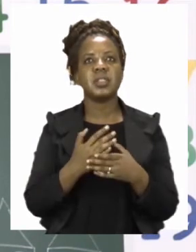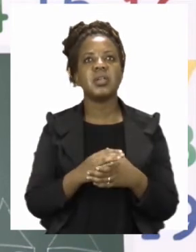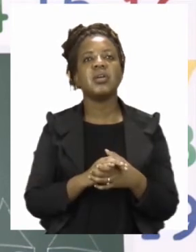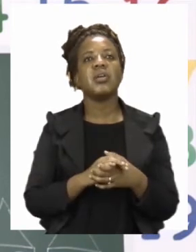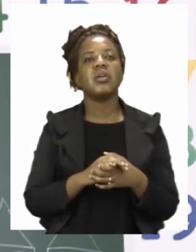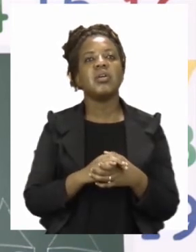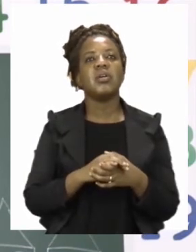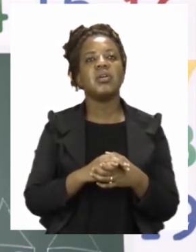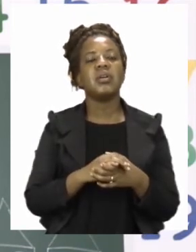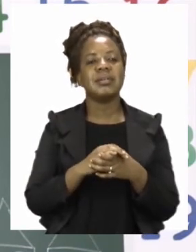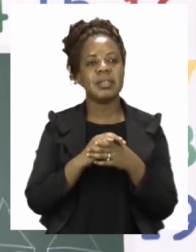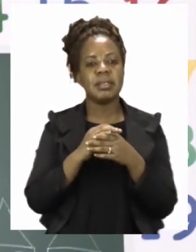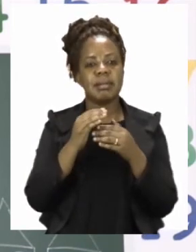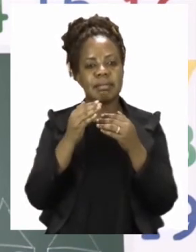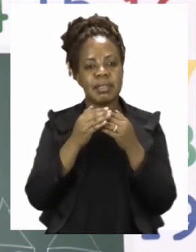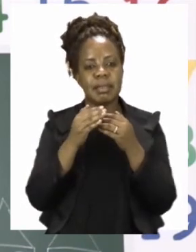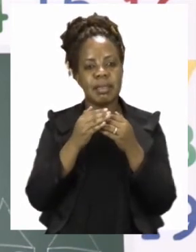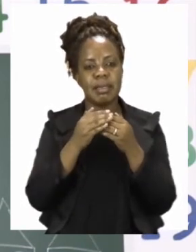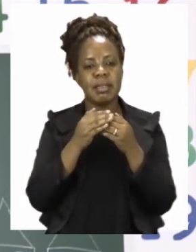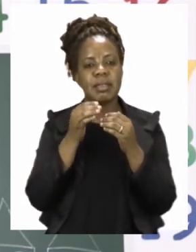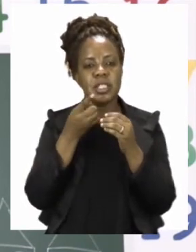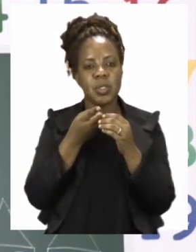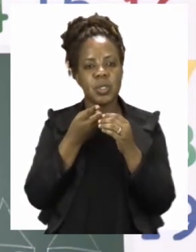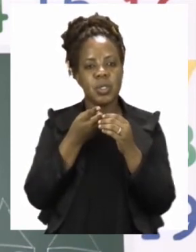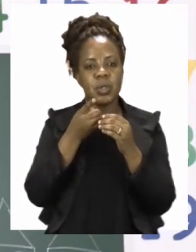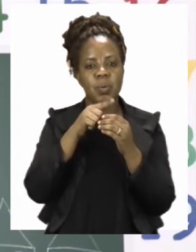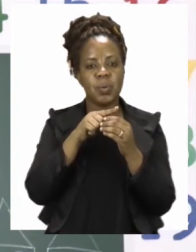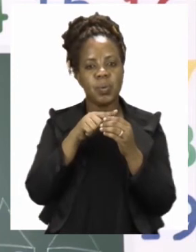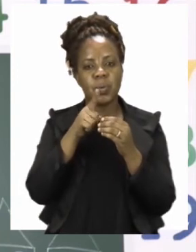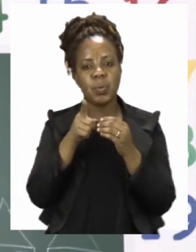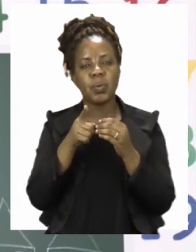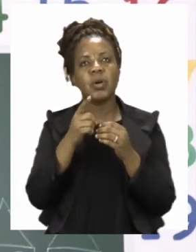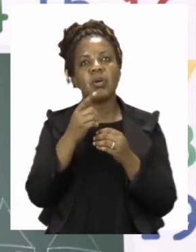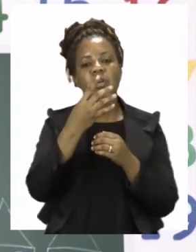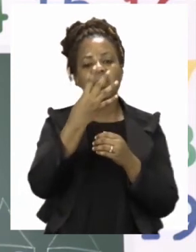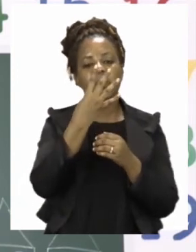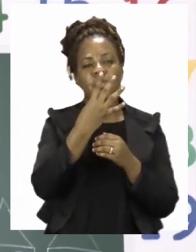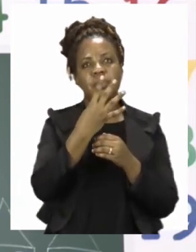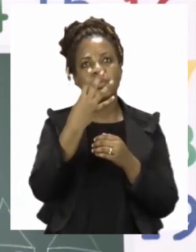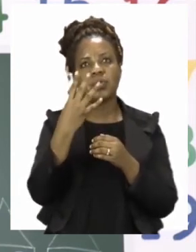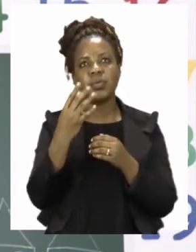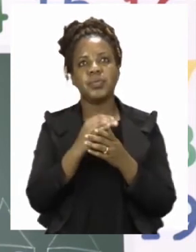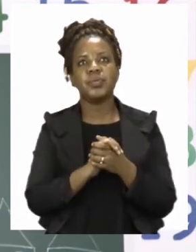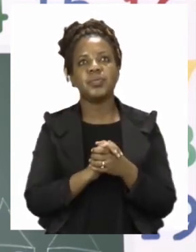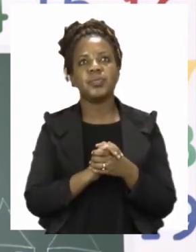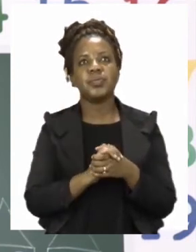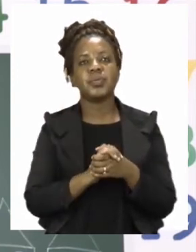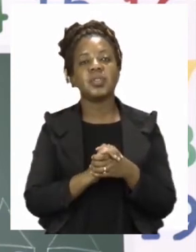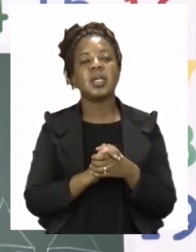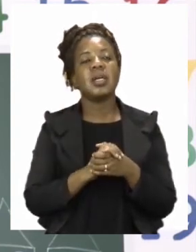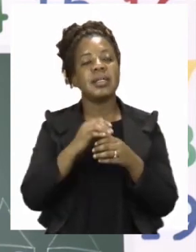13, 12. So we know that our answer is